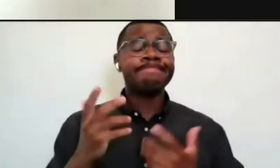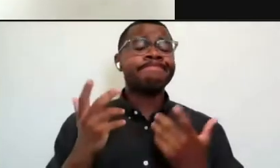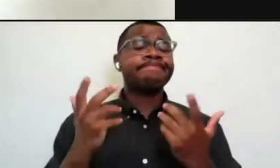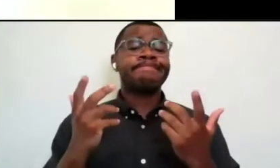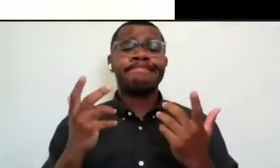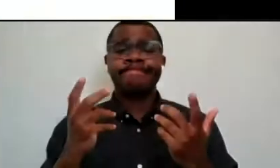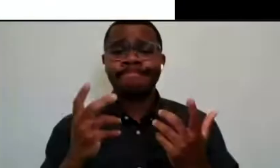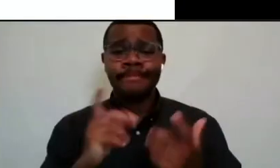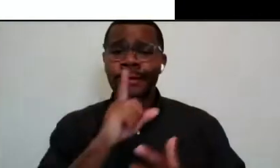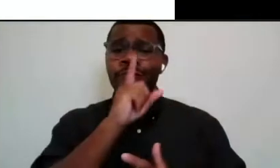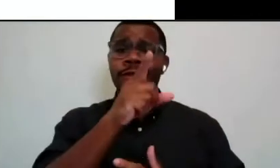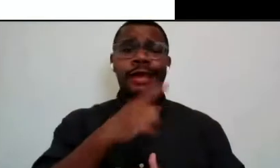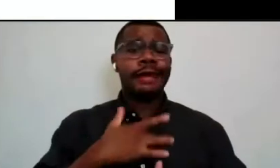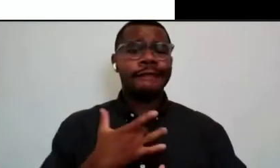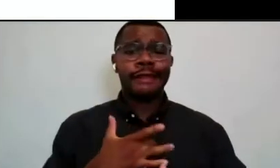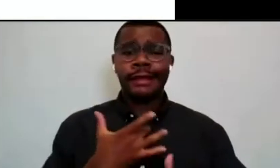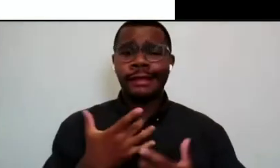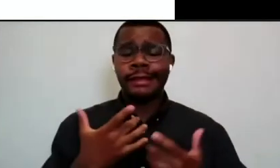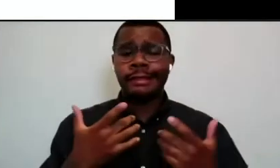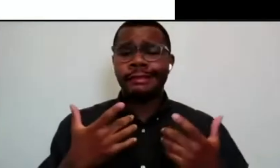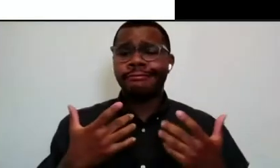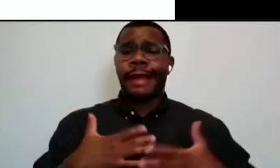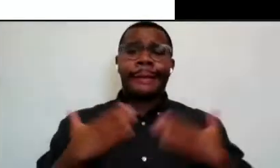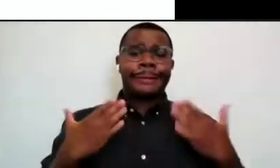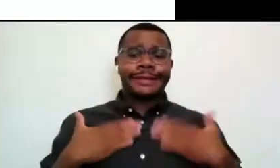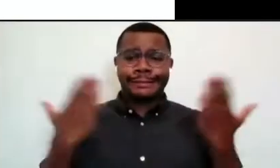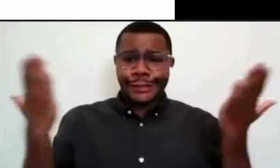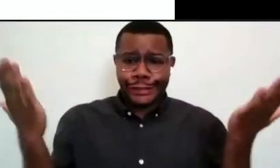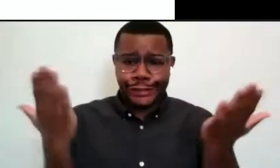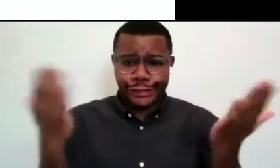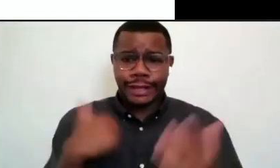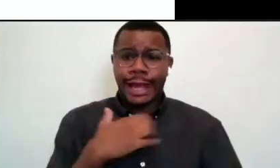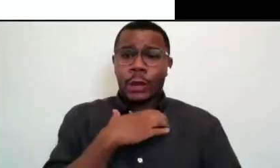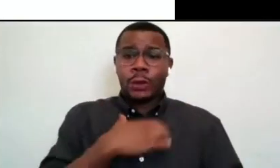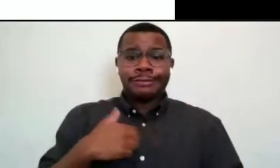It's great to be here. I wish I was there,